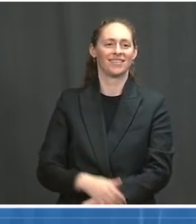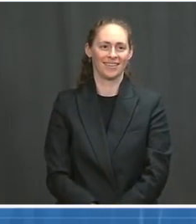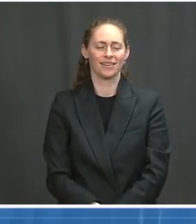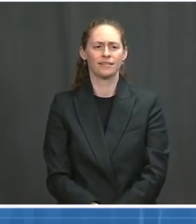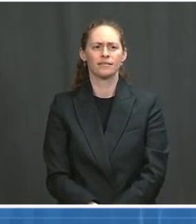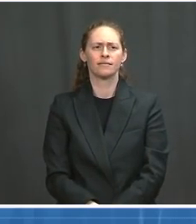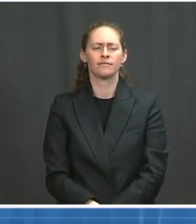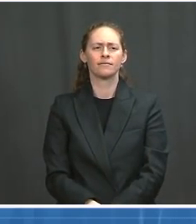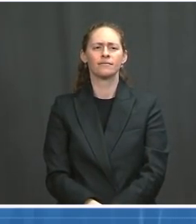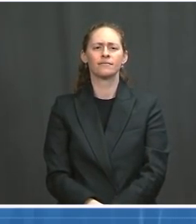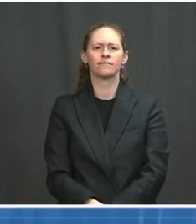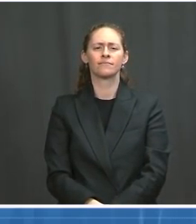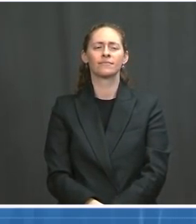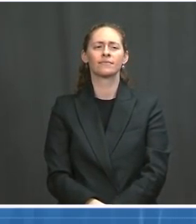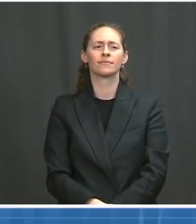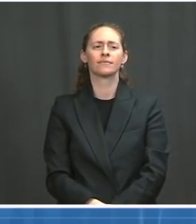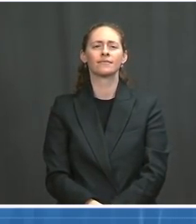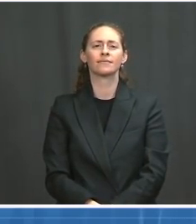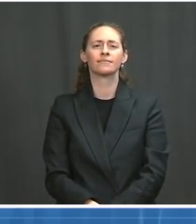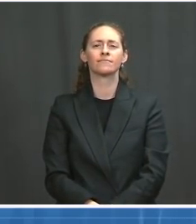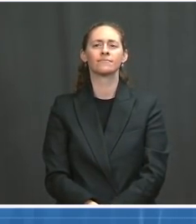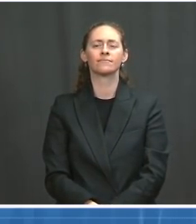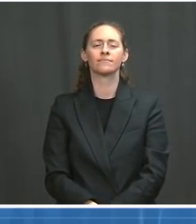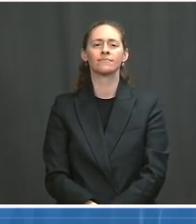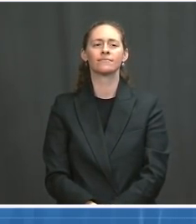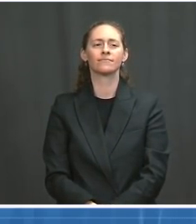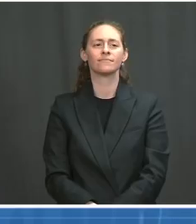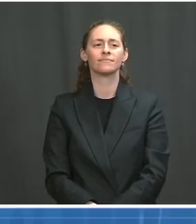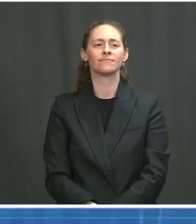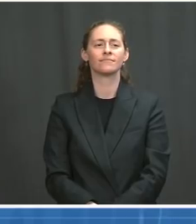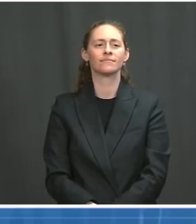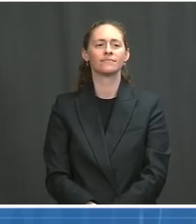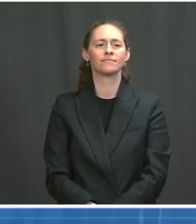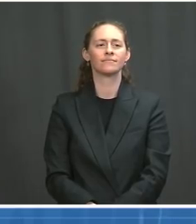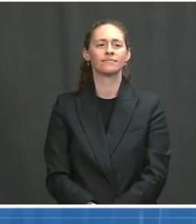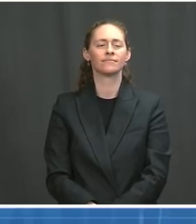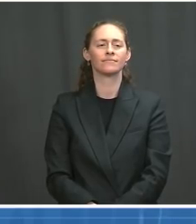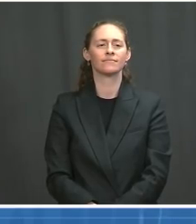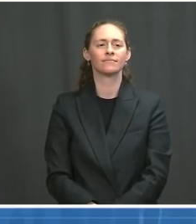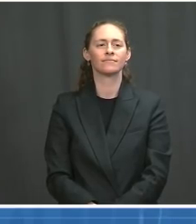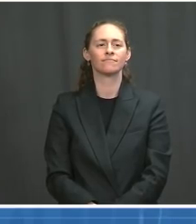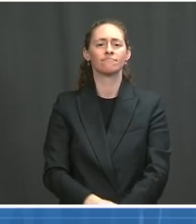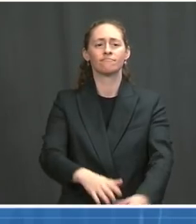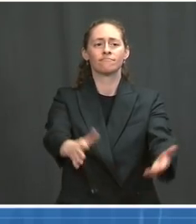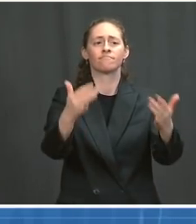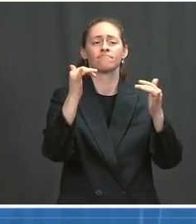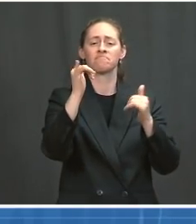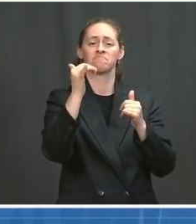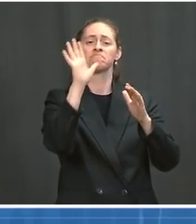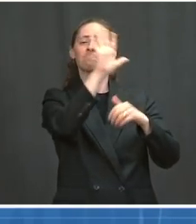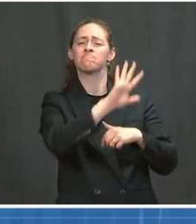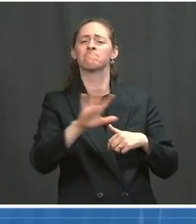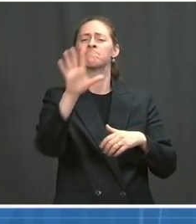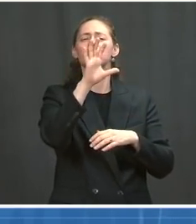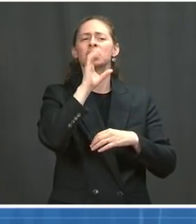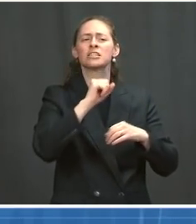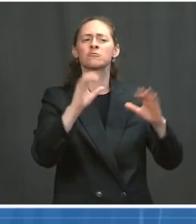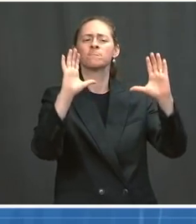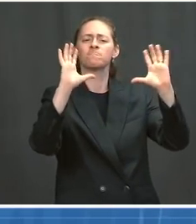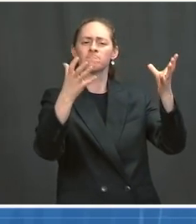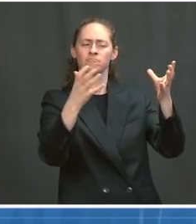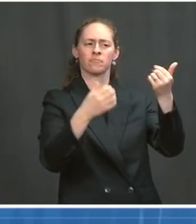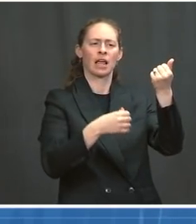about one-fifth of 18 to 29-year-olds and less than one-third of 30 to 39-year-olds are fully